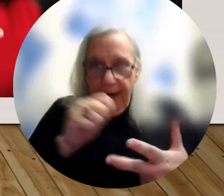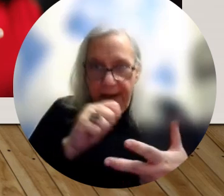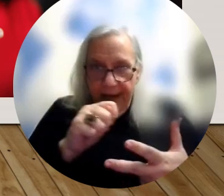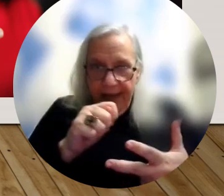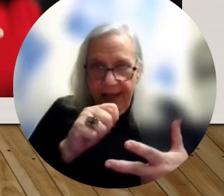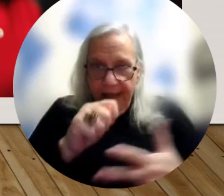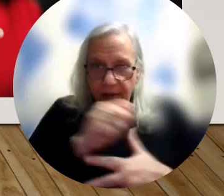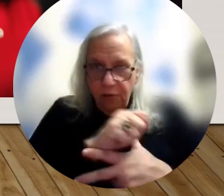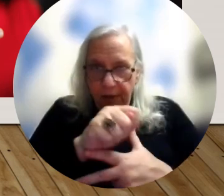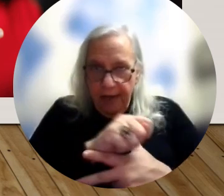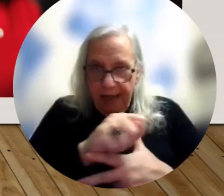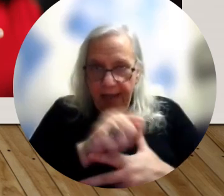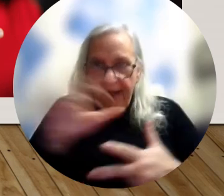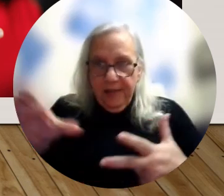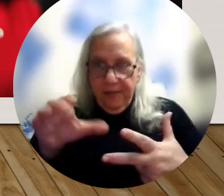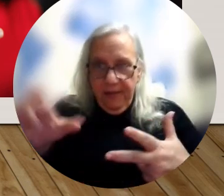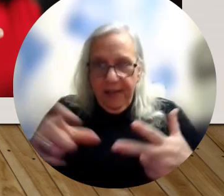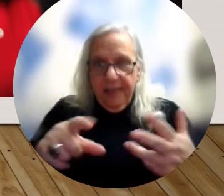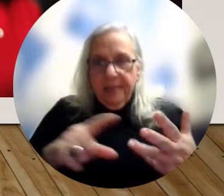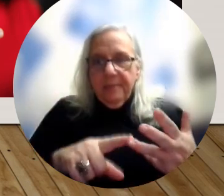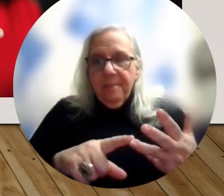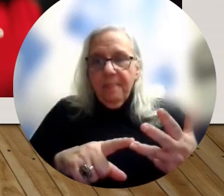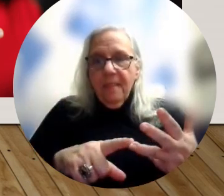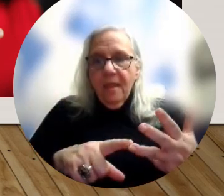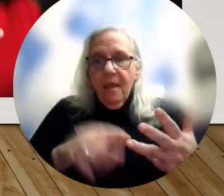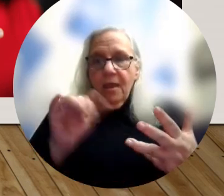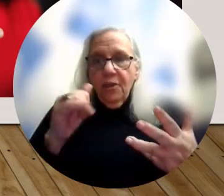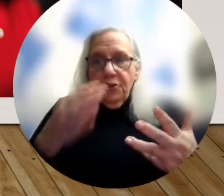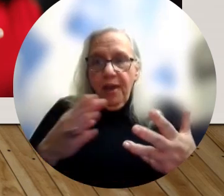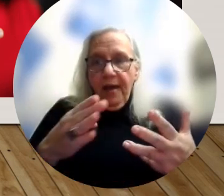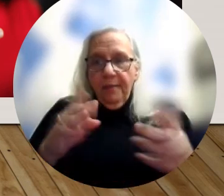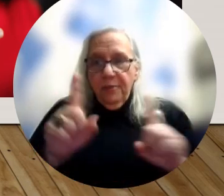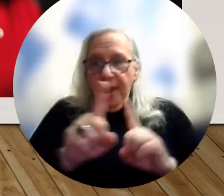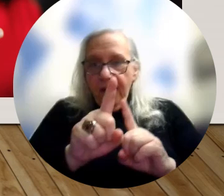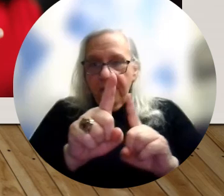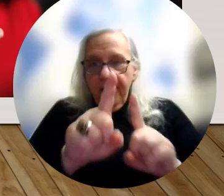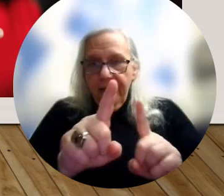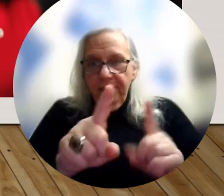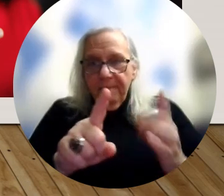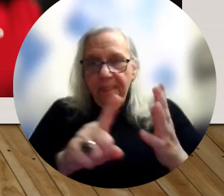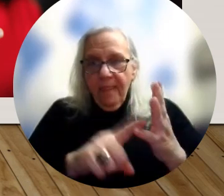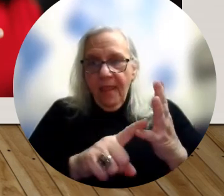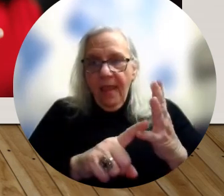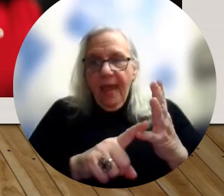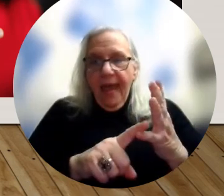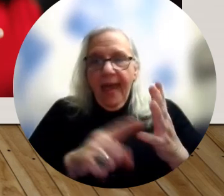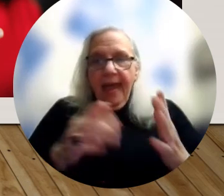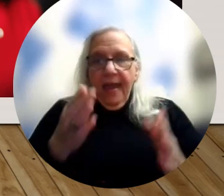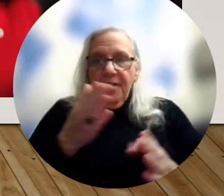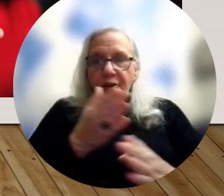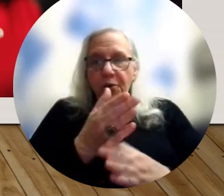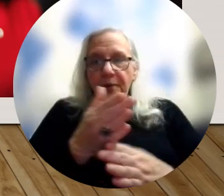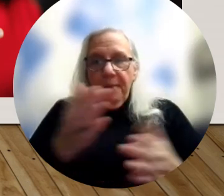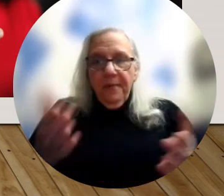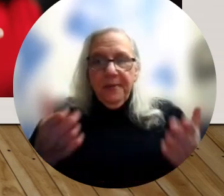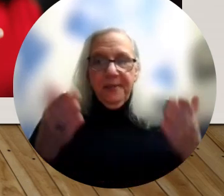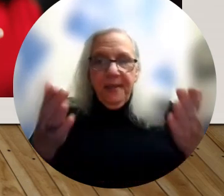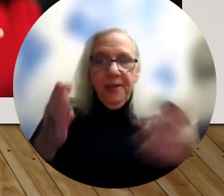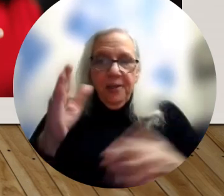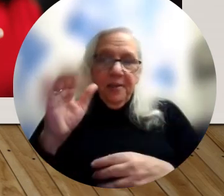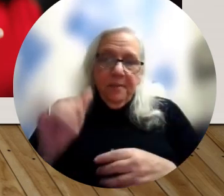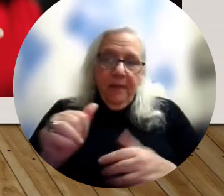in training activities, job shadowing, and